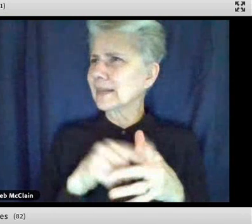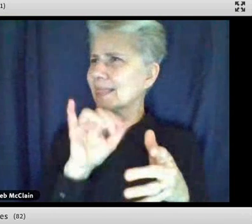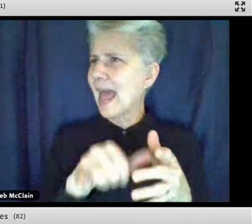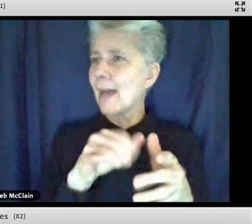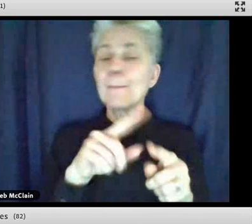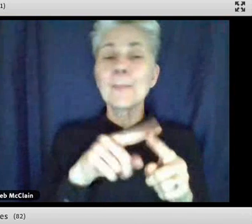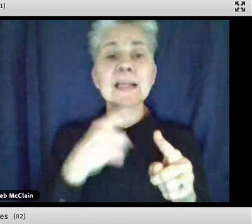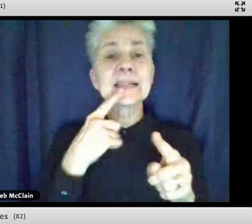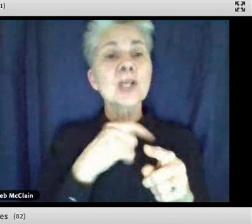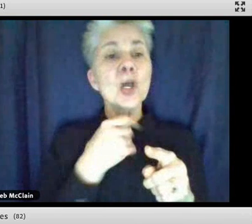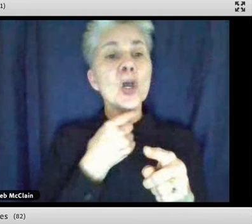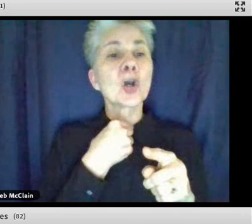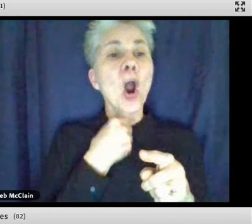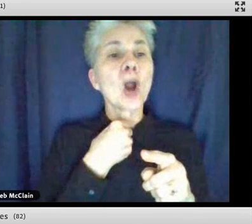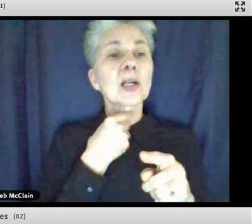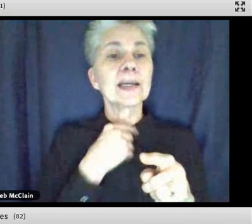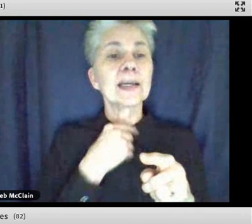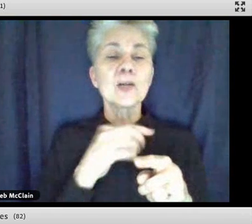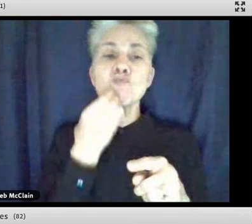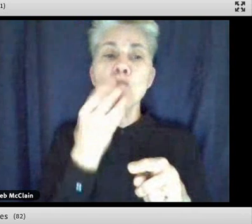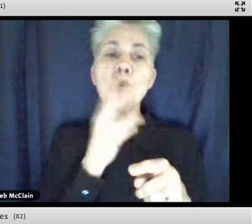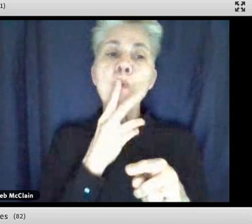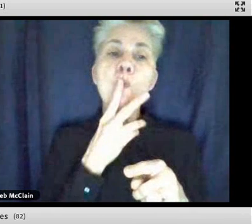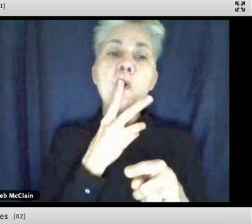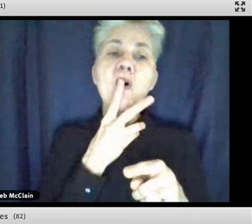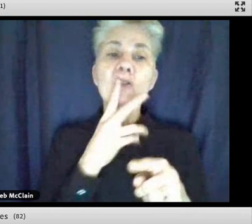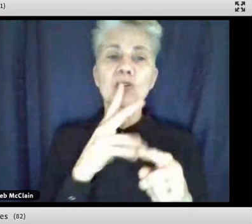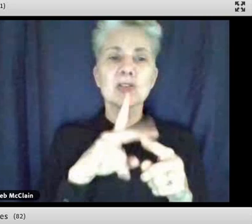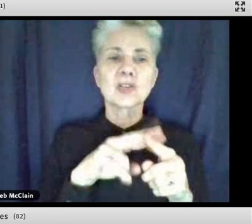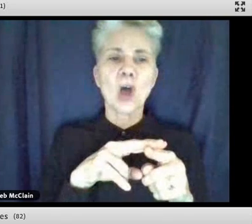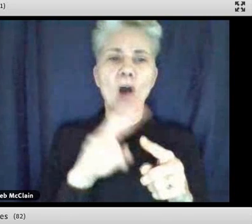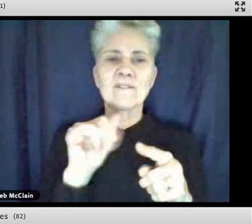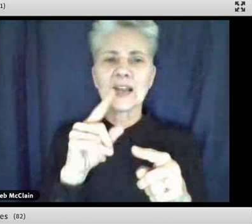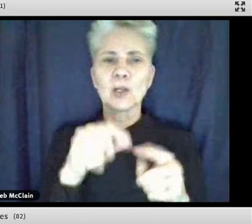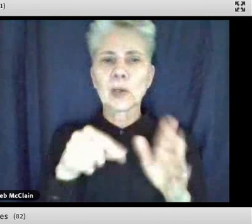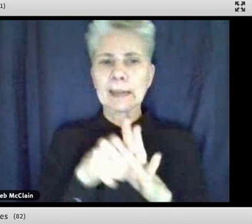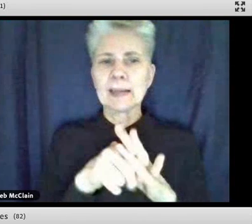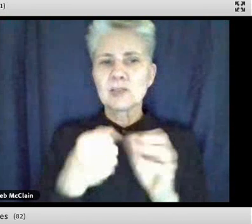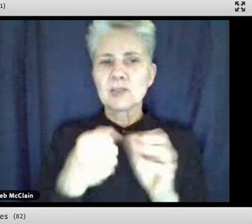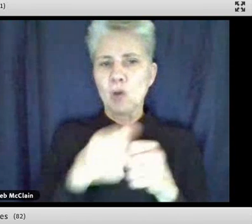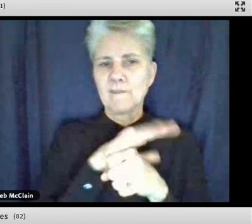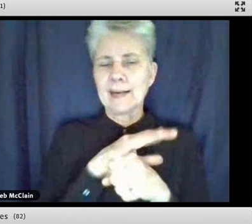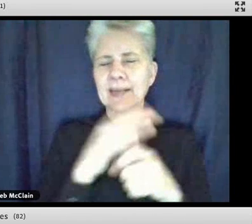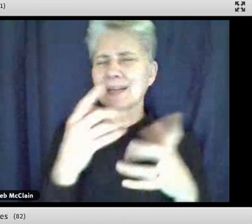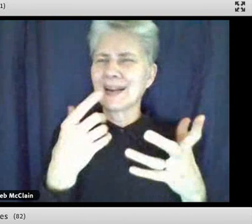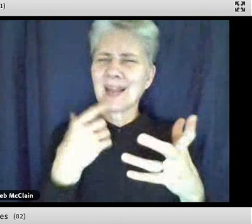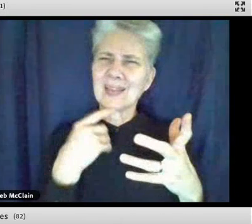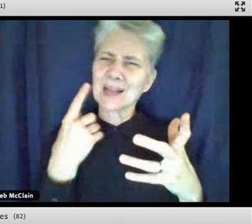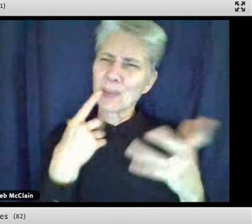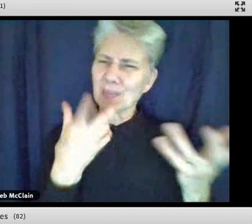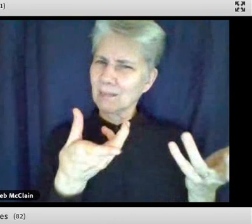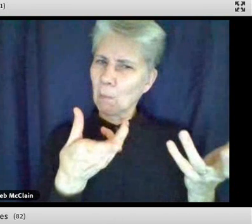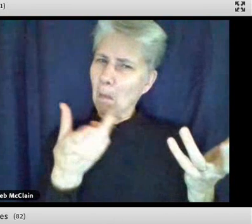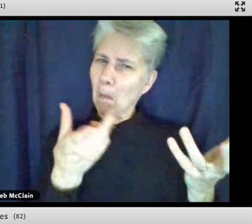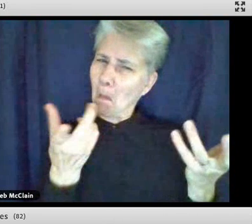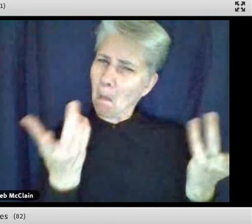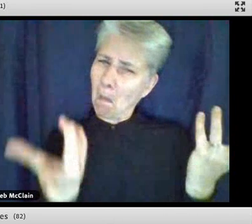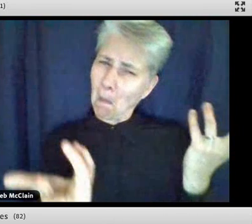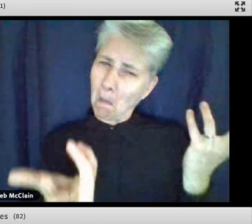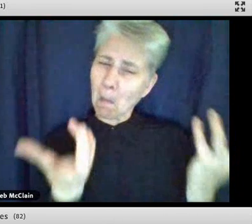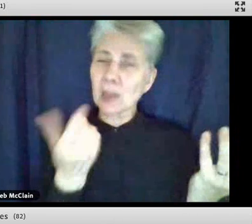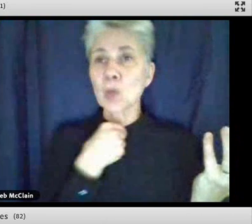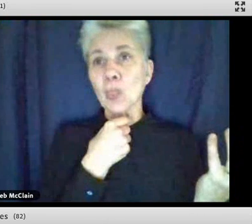says that gargling warm water with salt or vinegar kills COVID-19. And at the time, I was like, well, that might, if you have a sore throat,